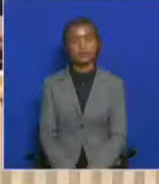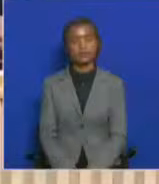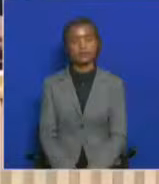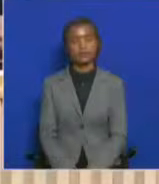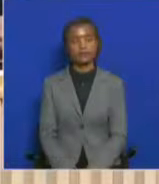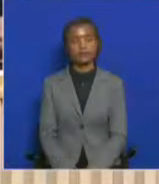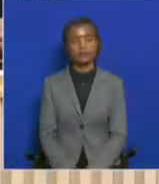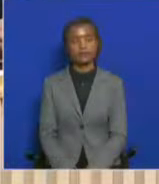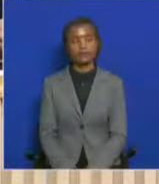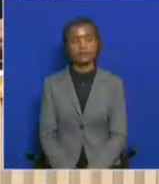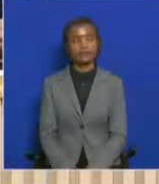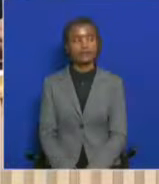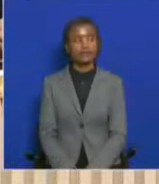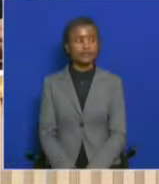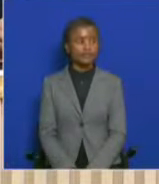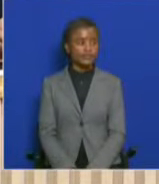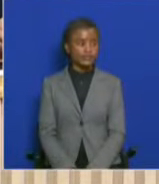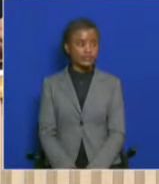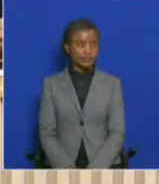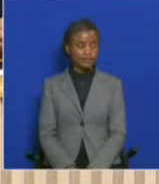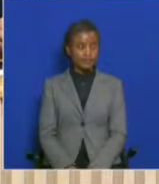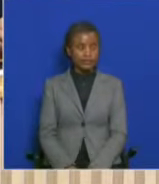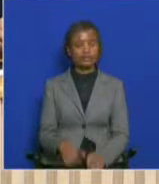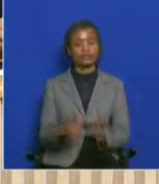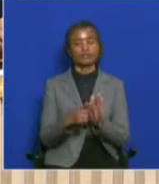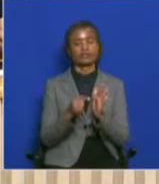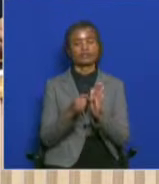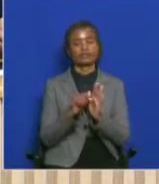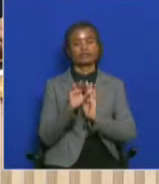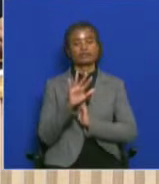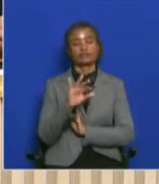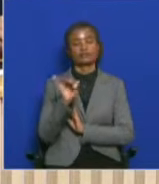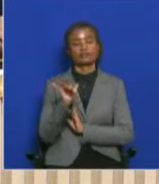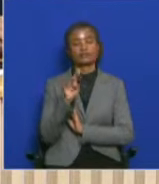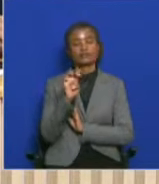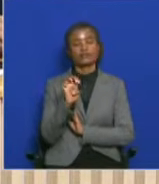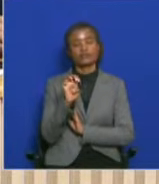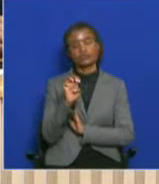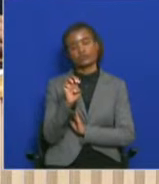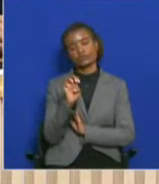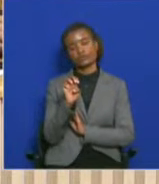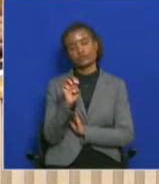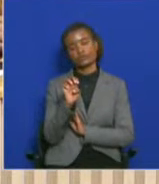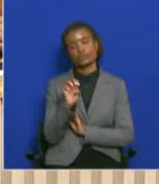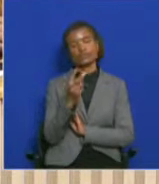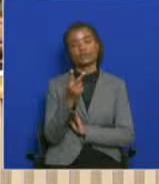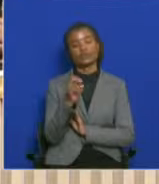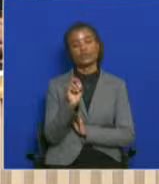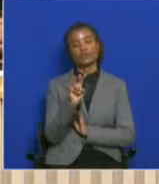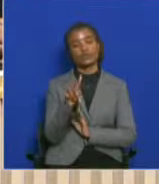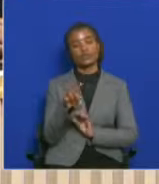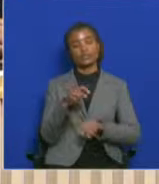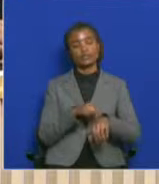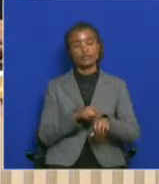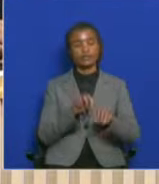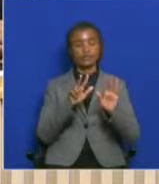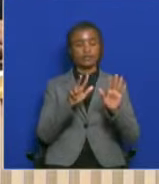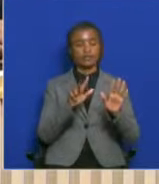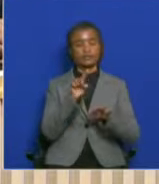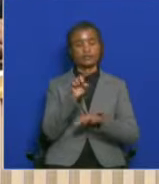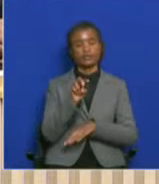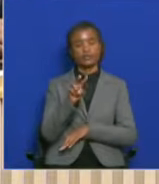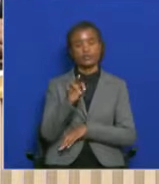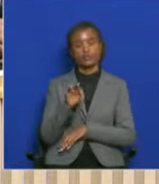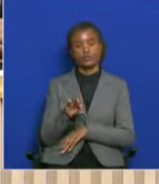5 June 2021, at 8:23 a.m., Mr. Sayed asks,